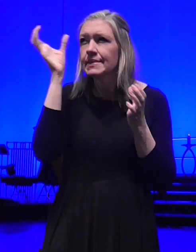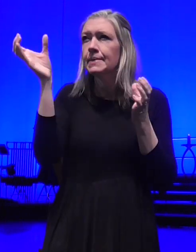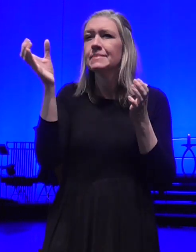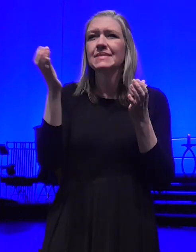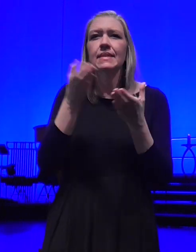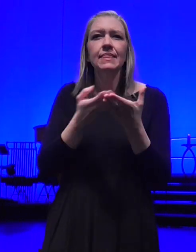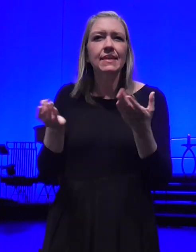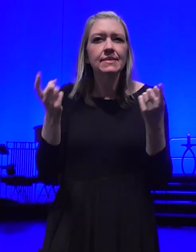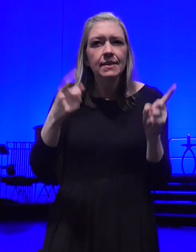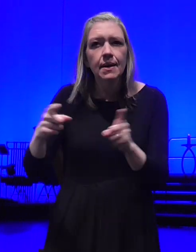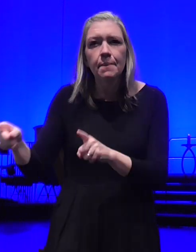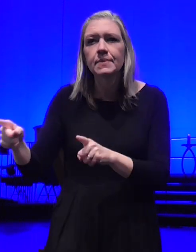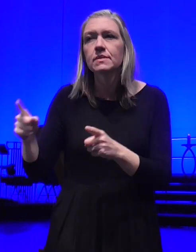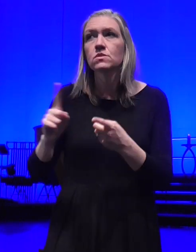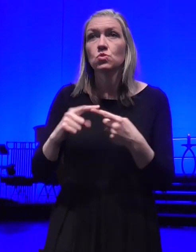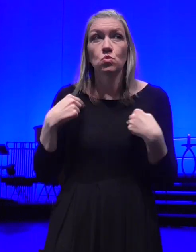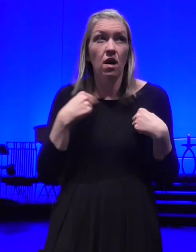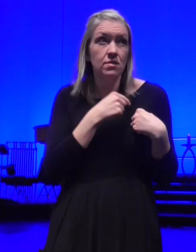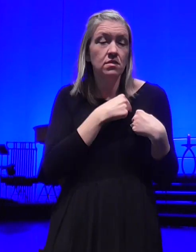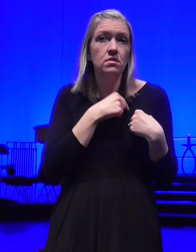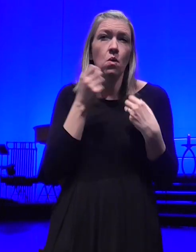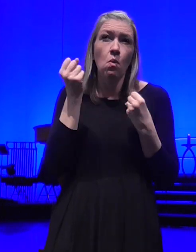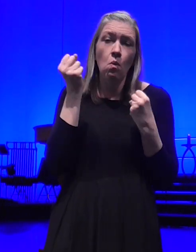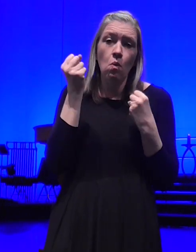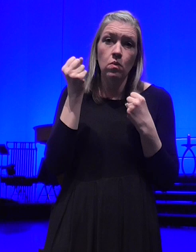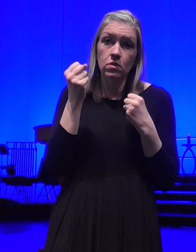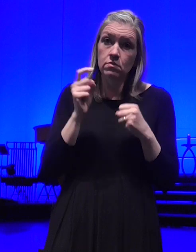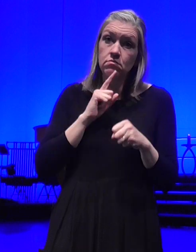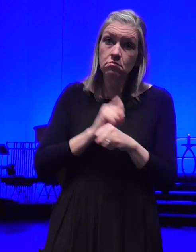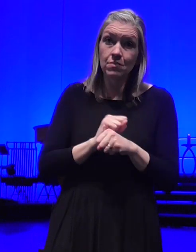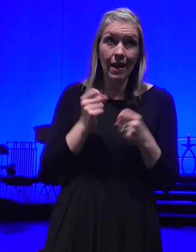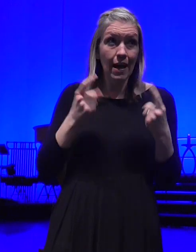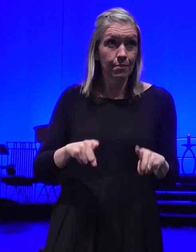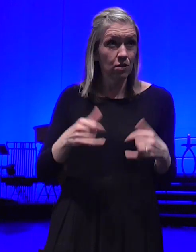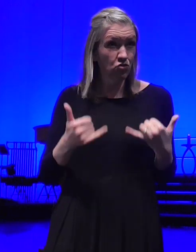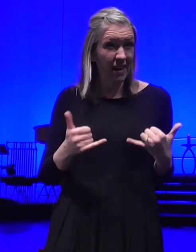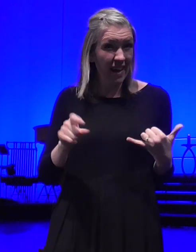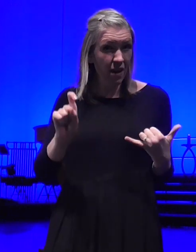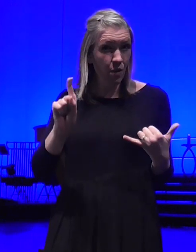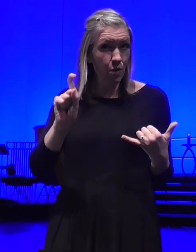that are happening to us, are they happening right now?